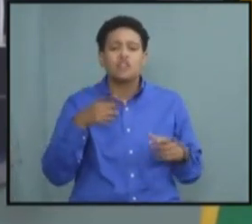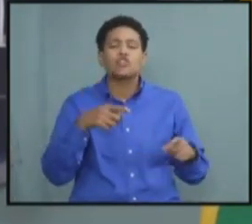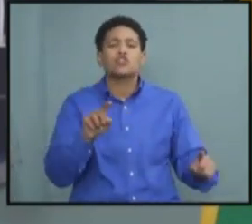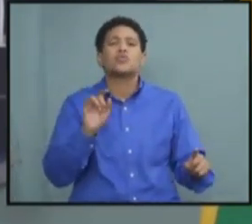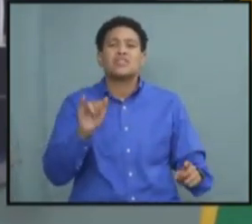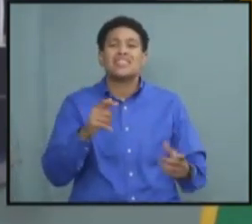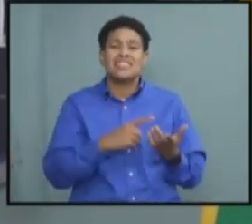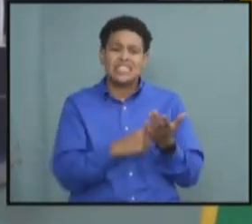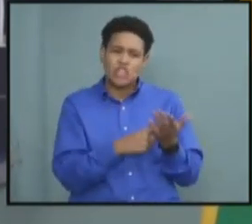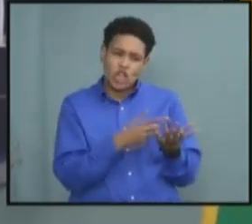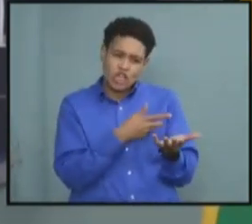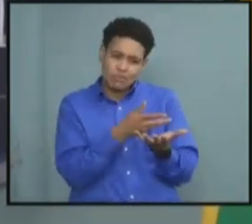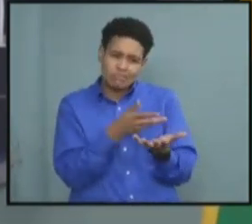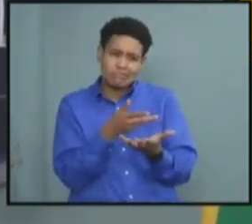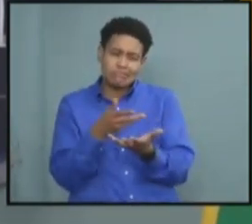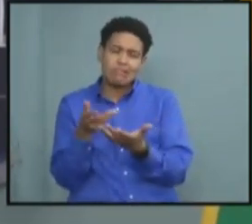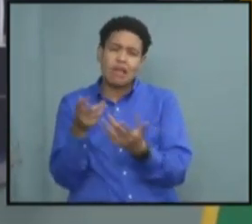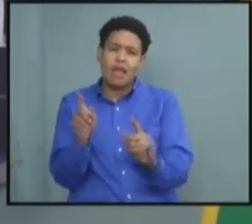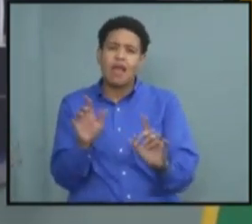course of the discussions,